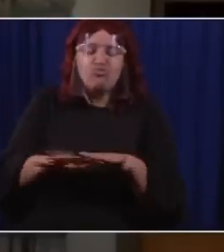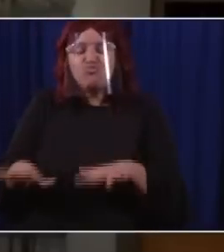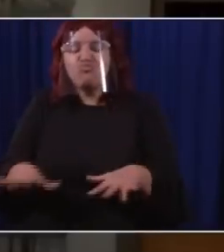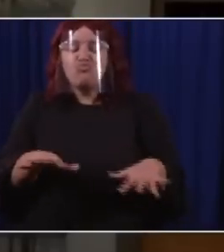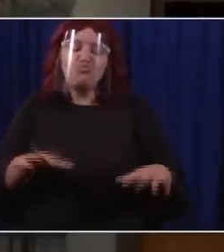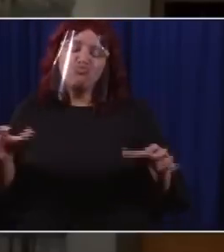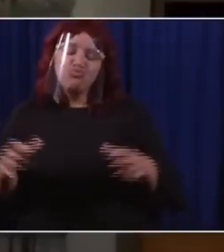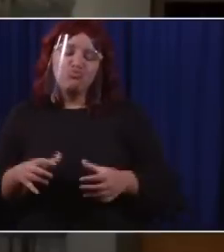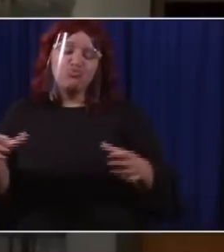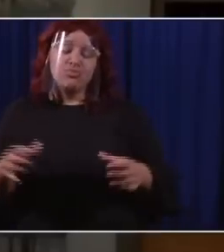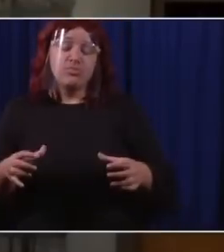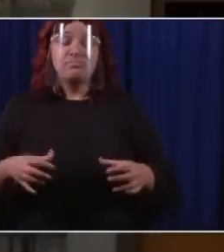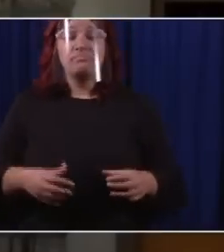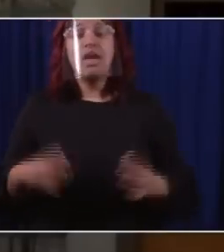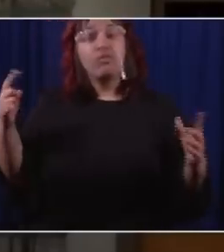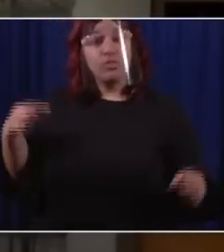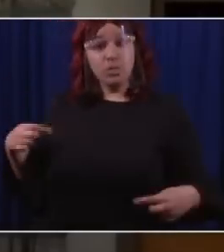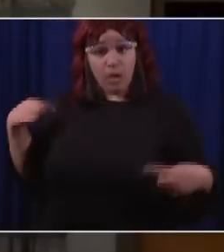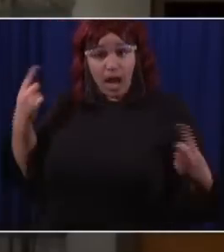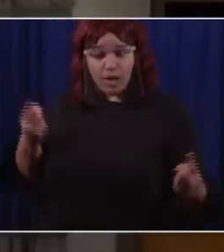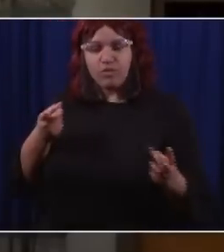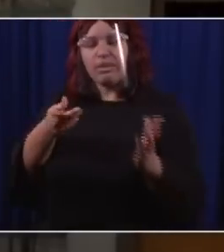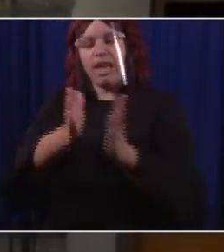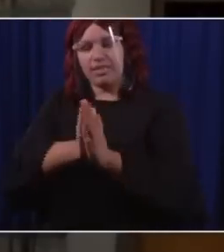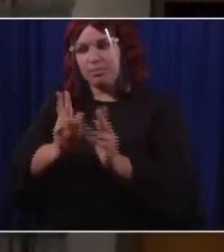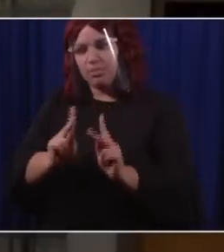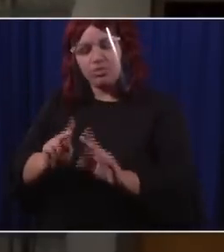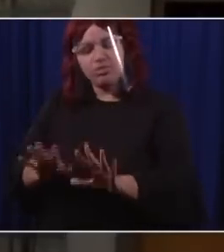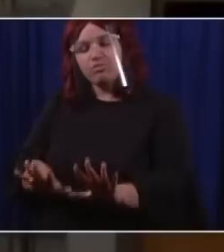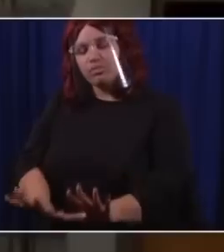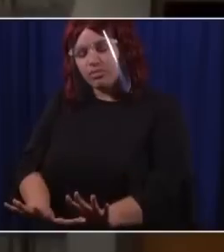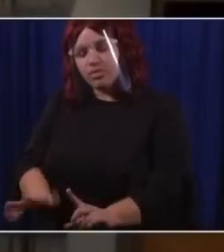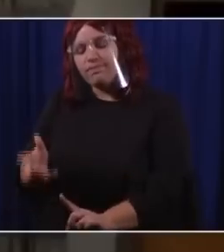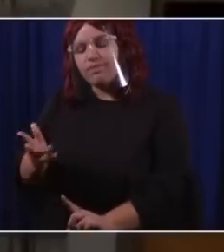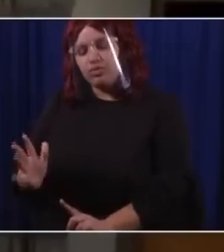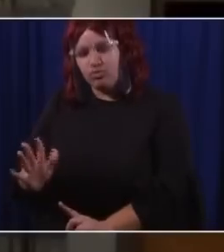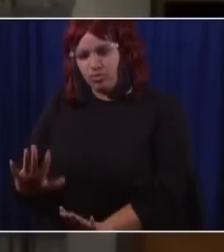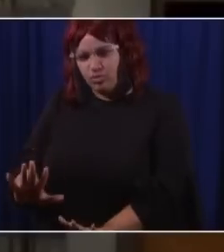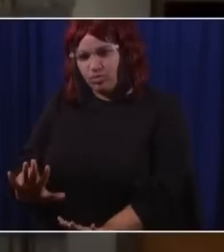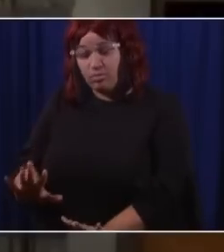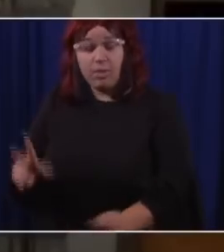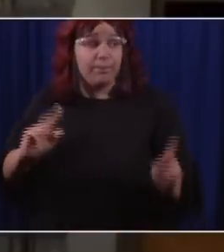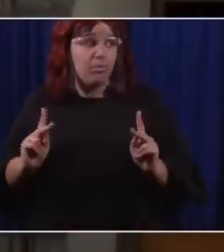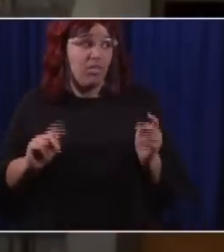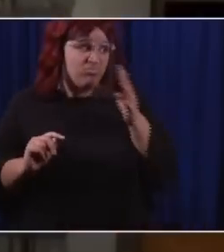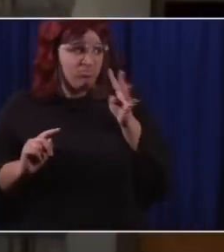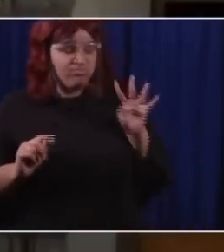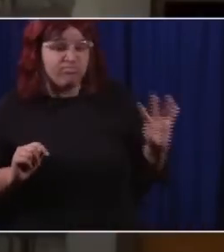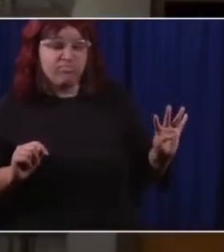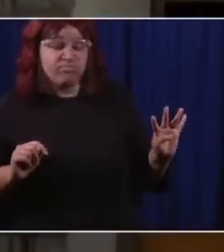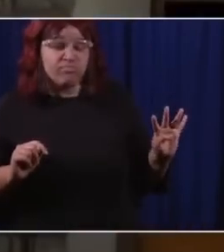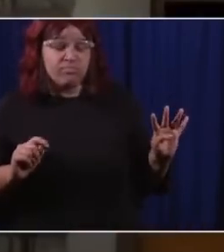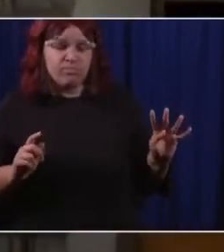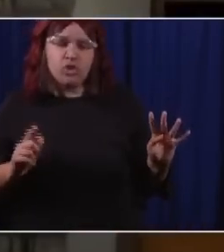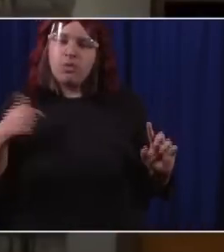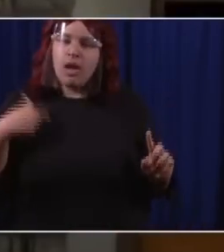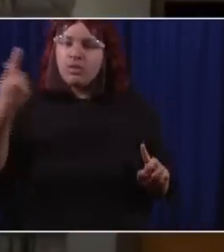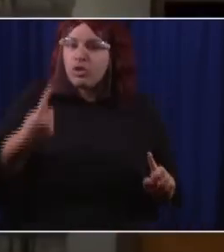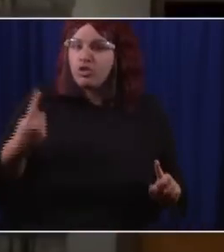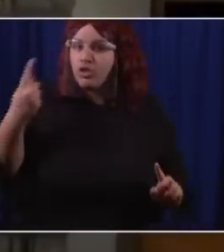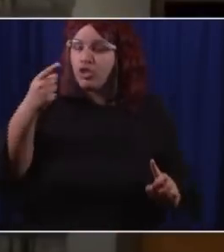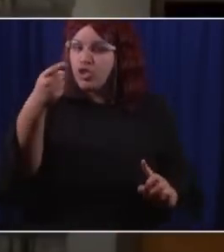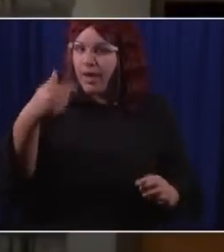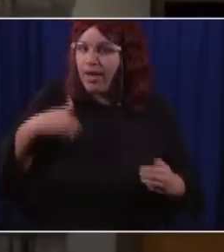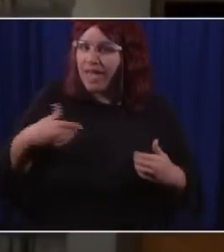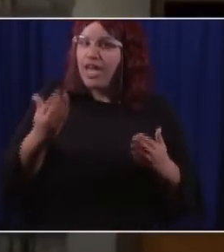now, and it just doesn't really seem to be taking. Have you considered maybe a new approach or a new strategy to